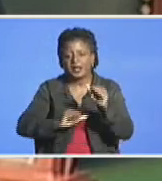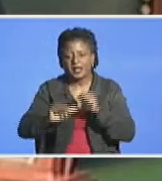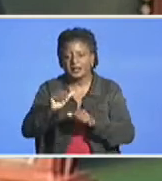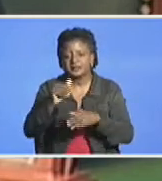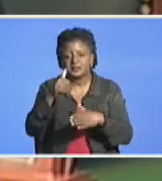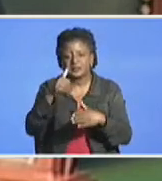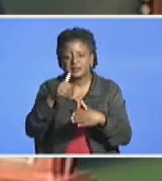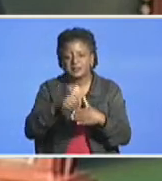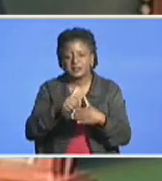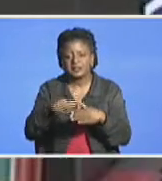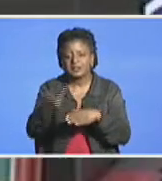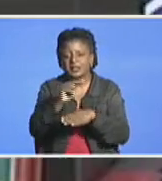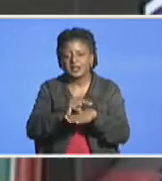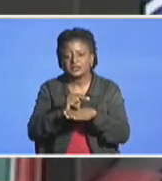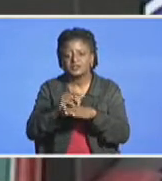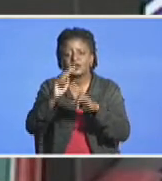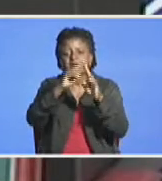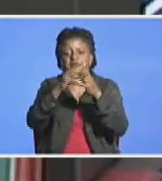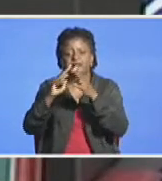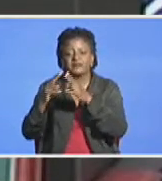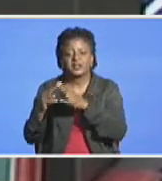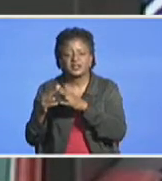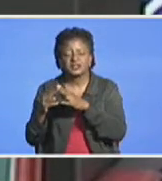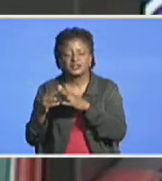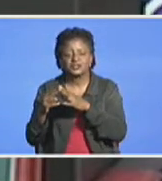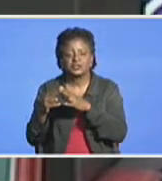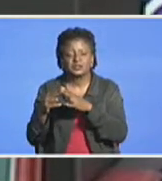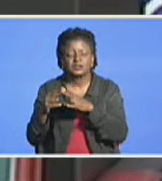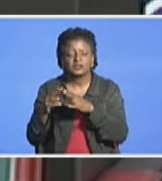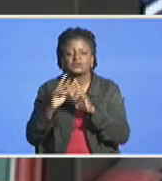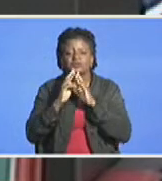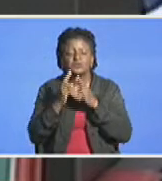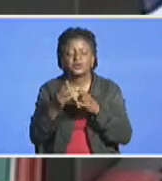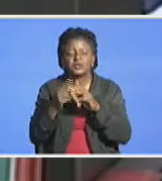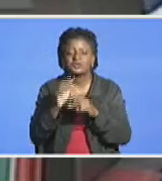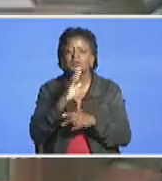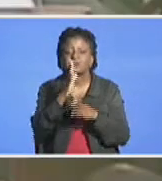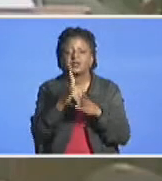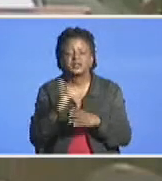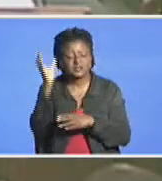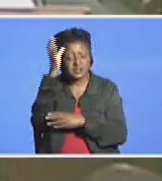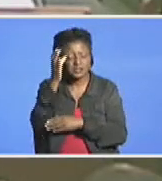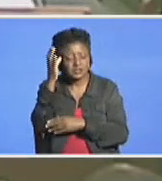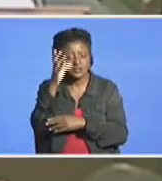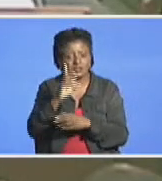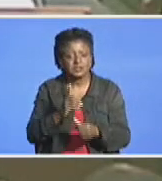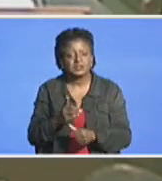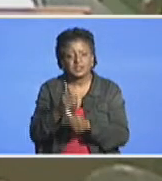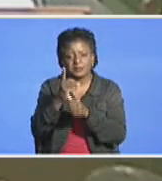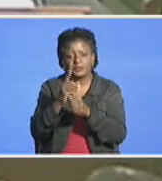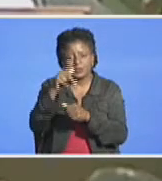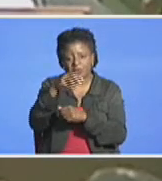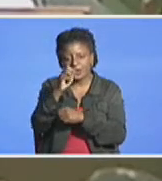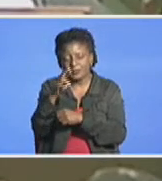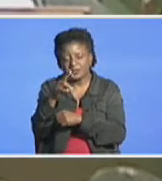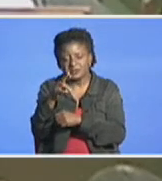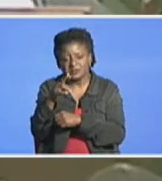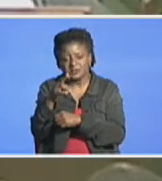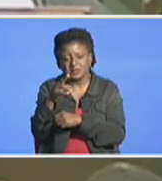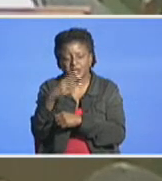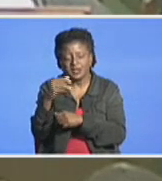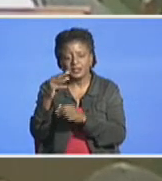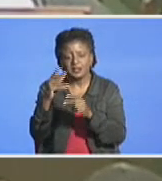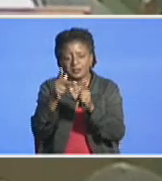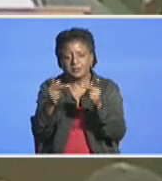in Nassau Village. Responding to the Speaker's concerns was Deputy Prime Minister and Public Works Minister, the Honourable